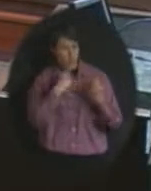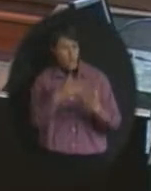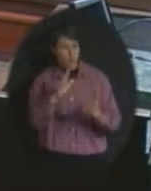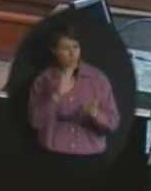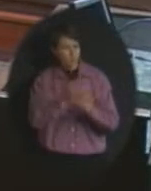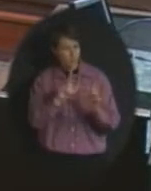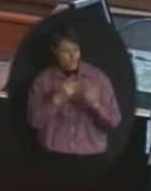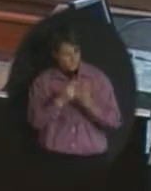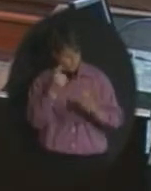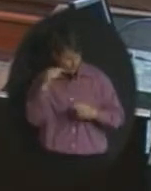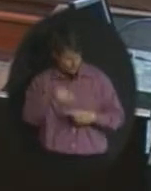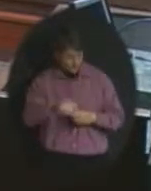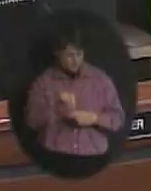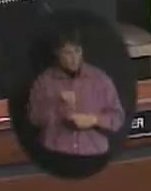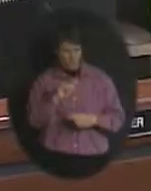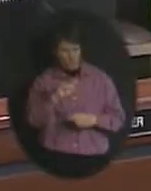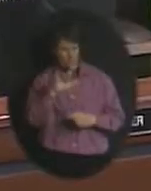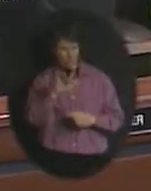in this case,